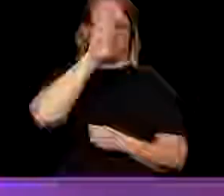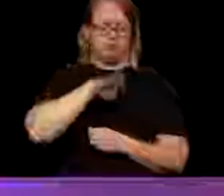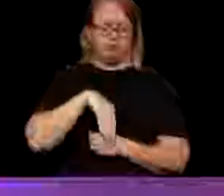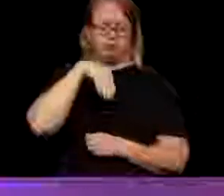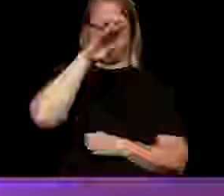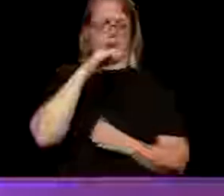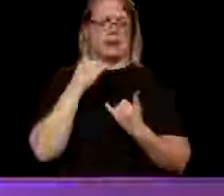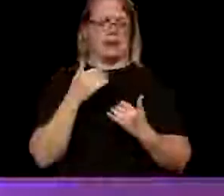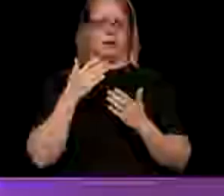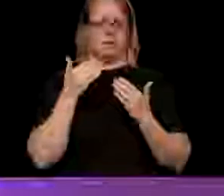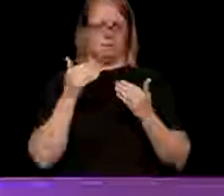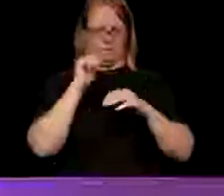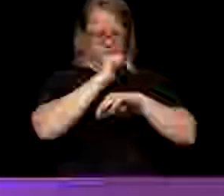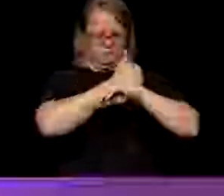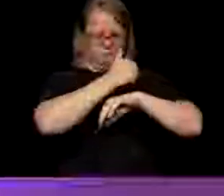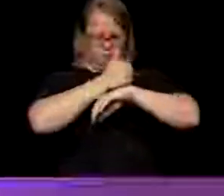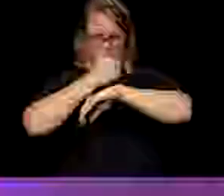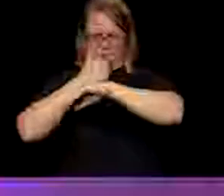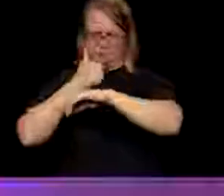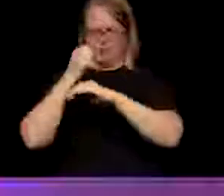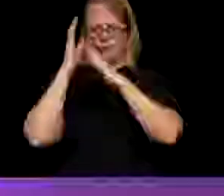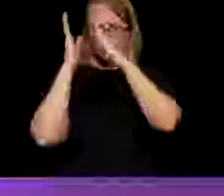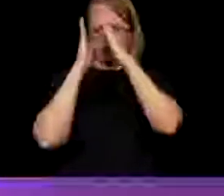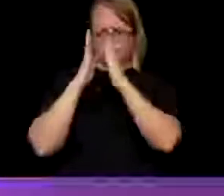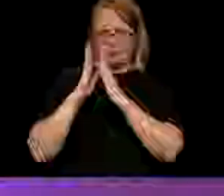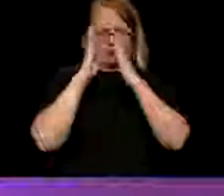direction, kind of change it up.